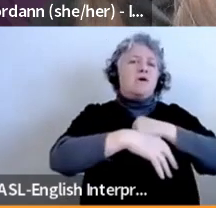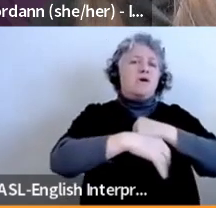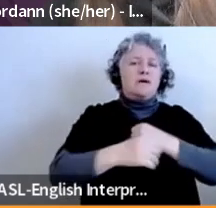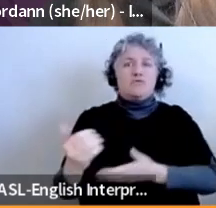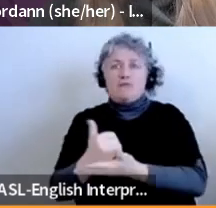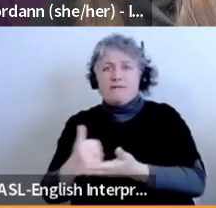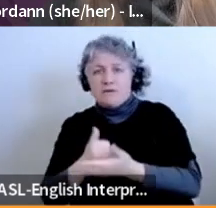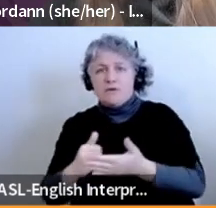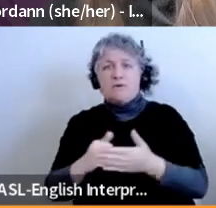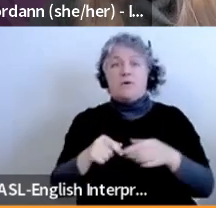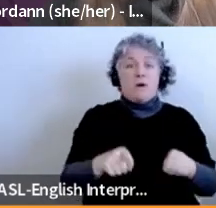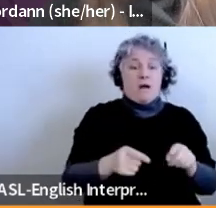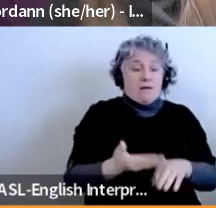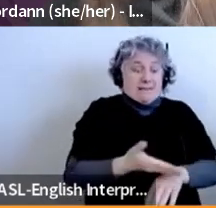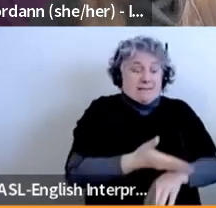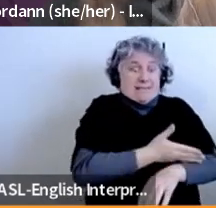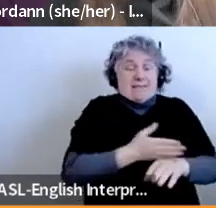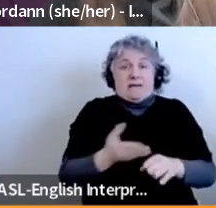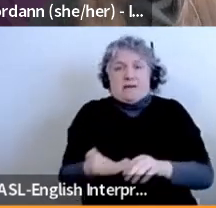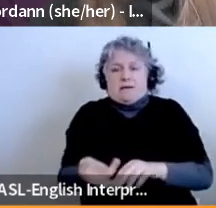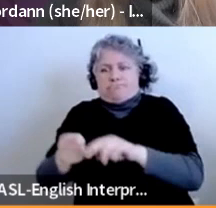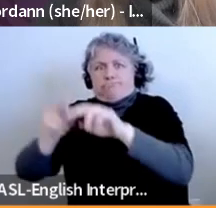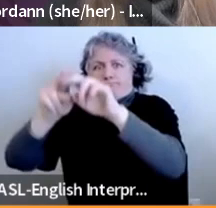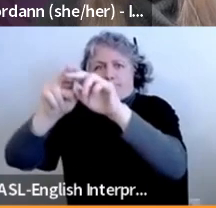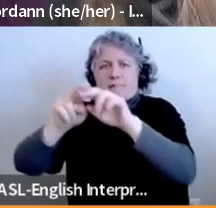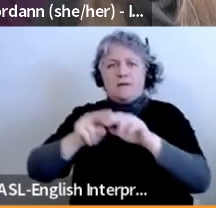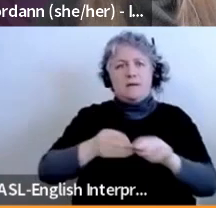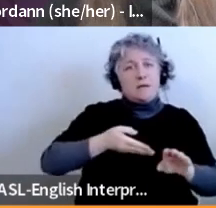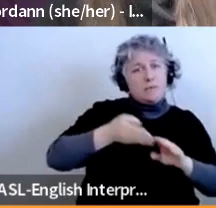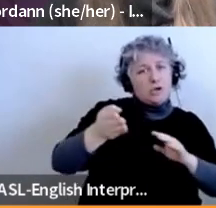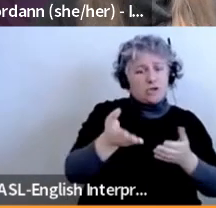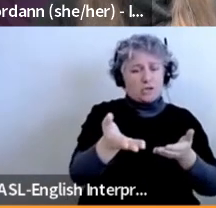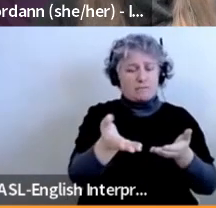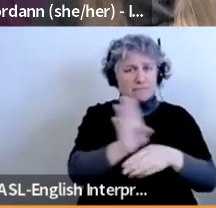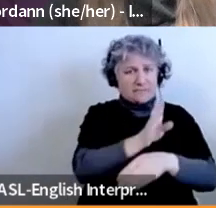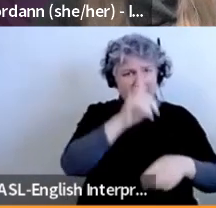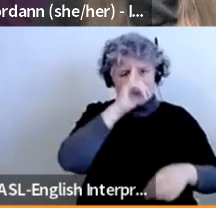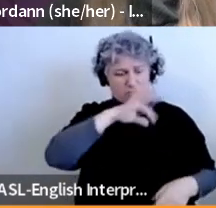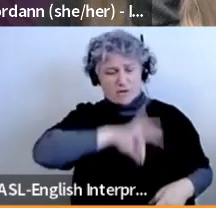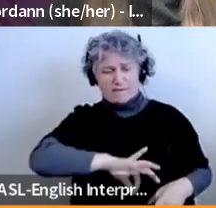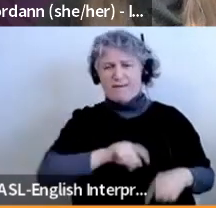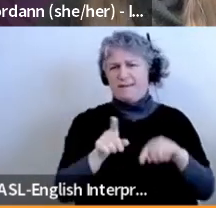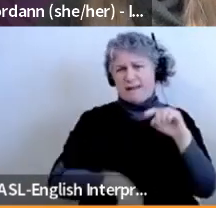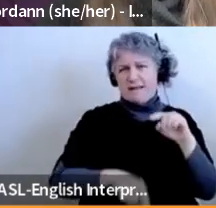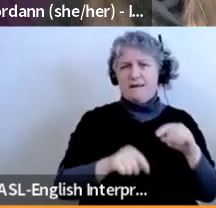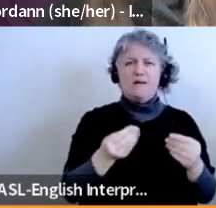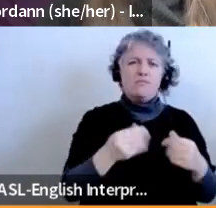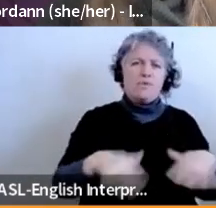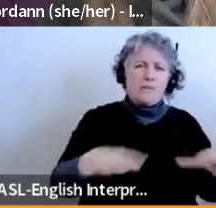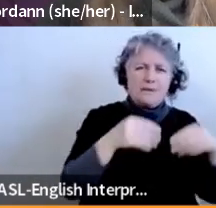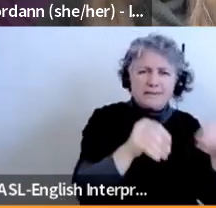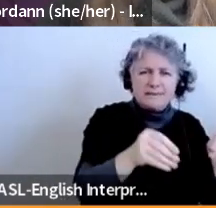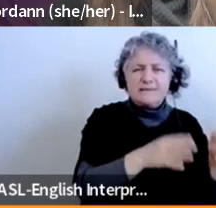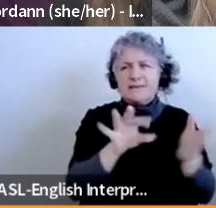the most important thing is that your company cannot be a pure service business company. For example, a real estate office, an accounting firm.